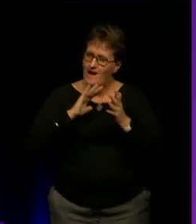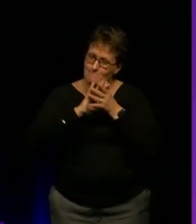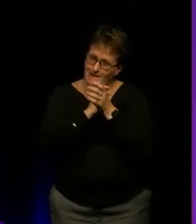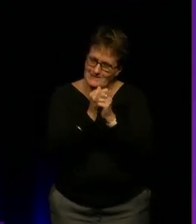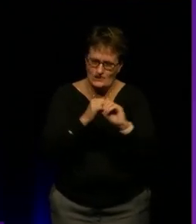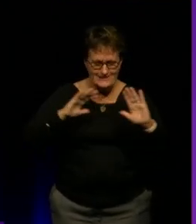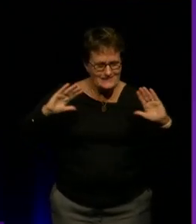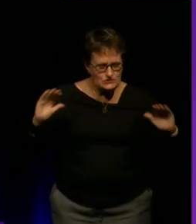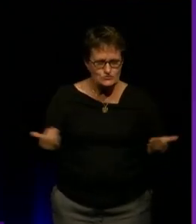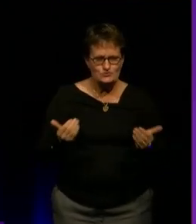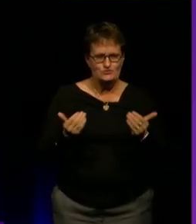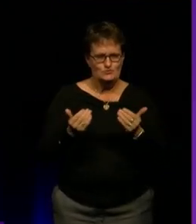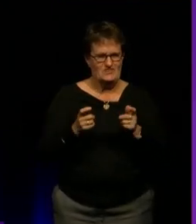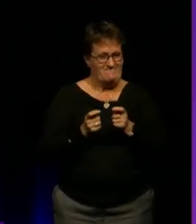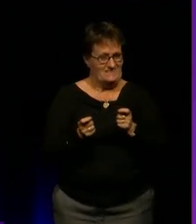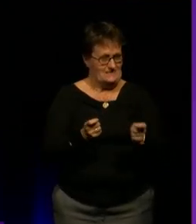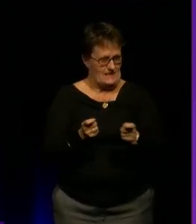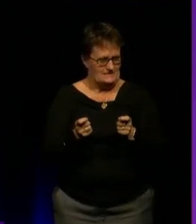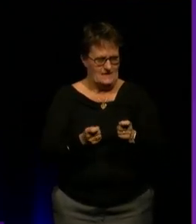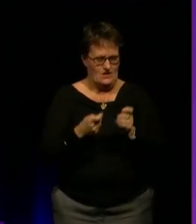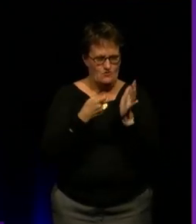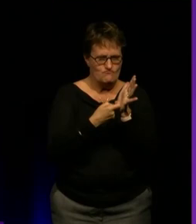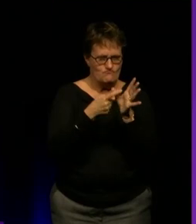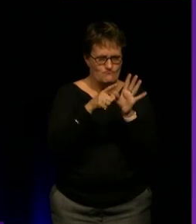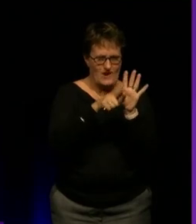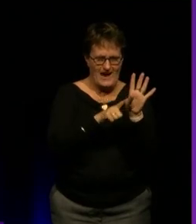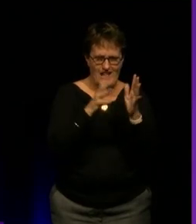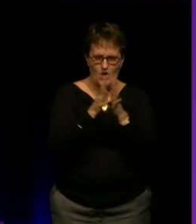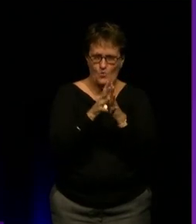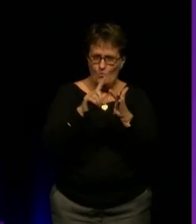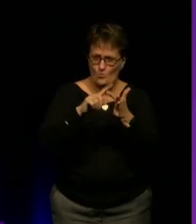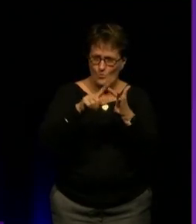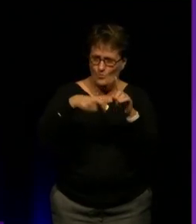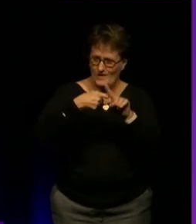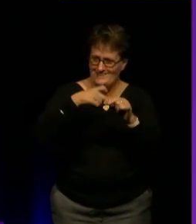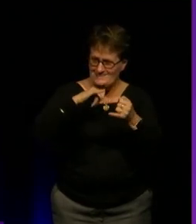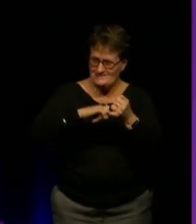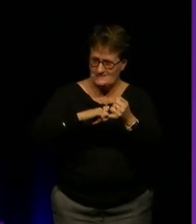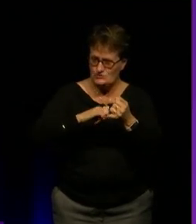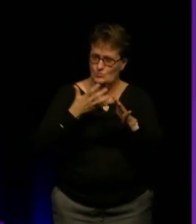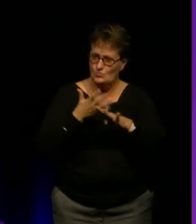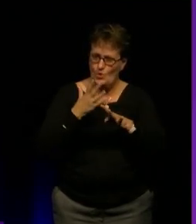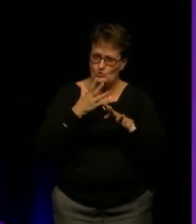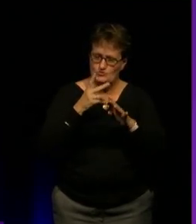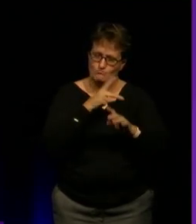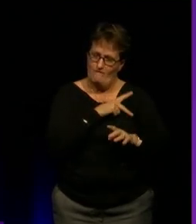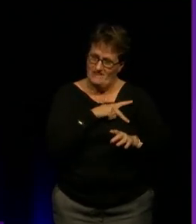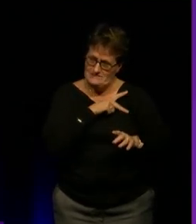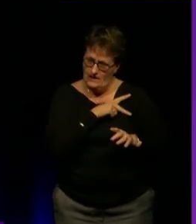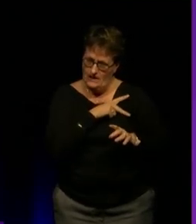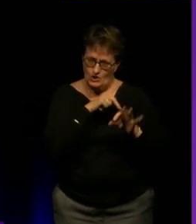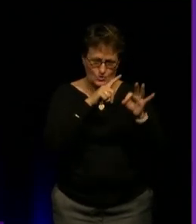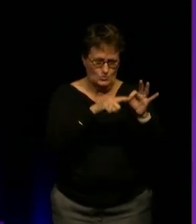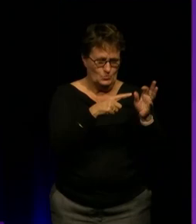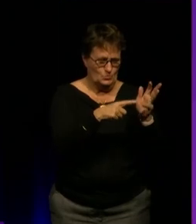pleasure to introduce tonight's facilitator. Ray Weeks is currently an adjunct professor and the CEO in residence at QUT's